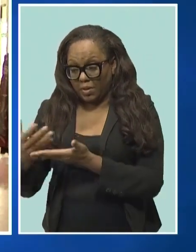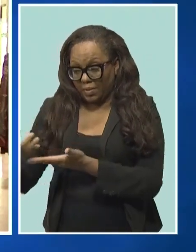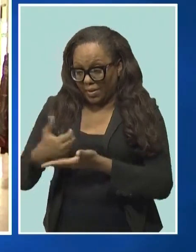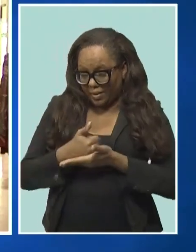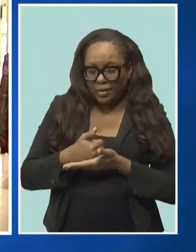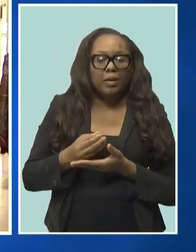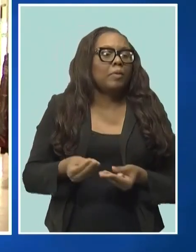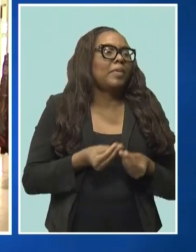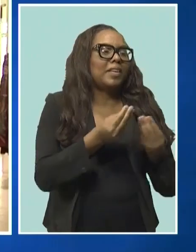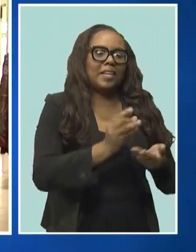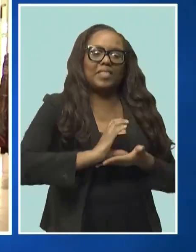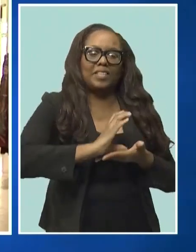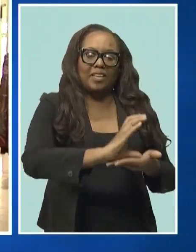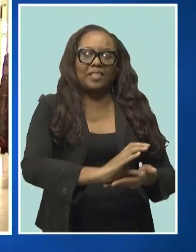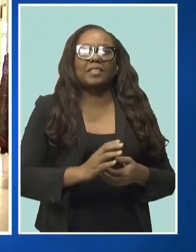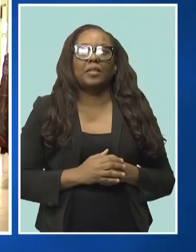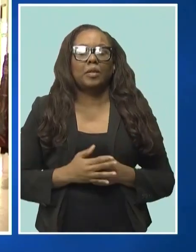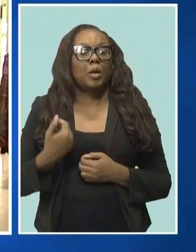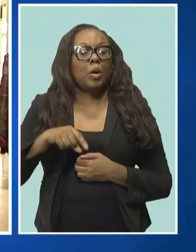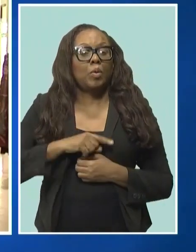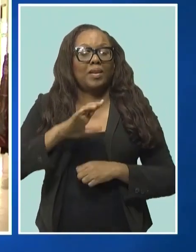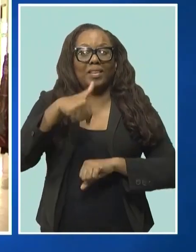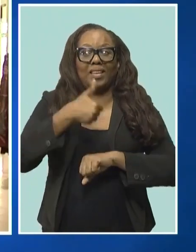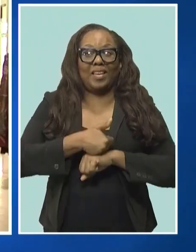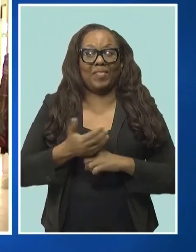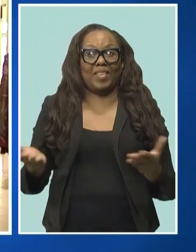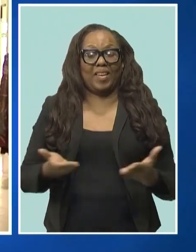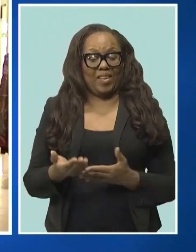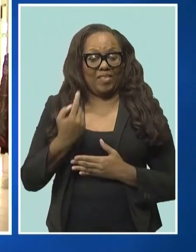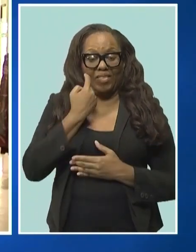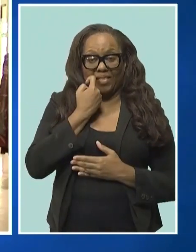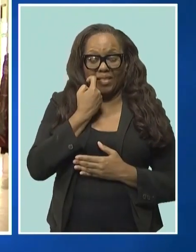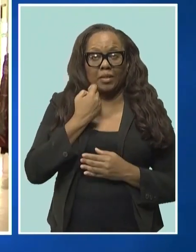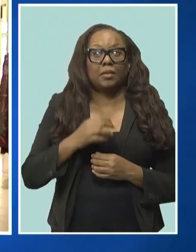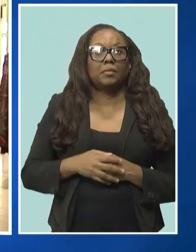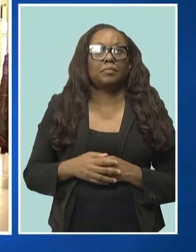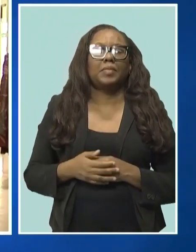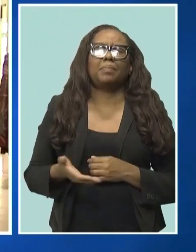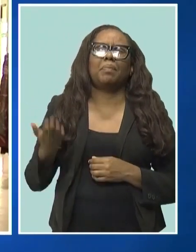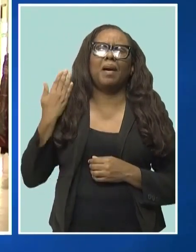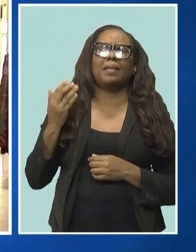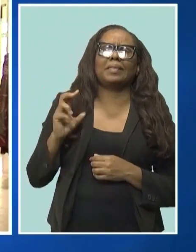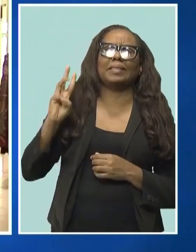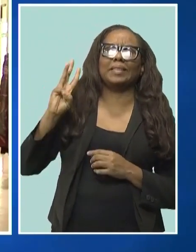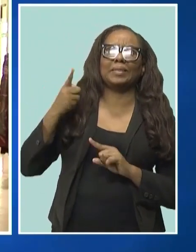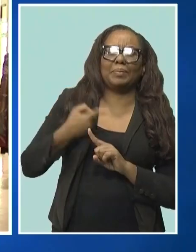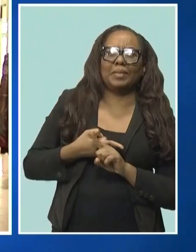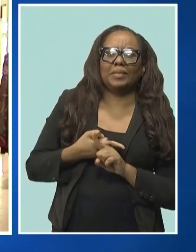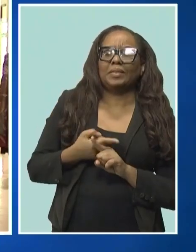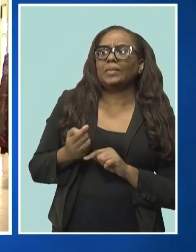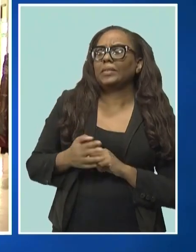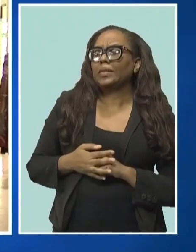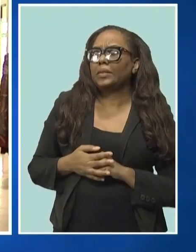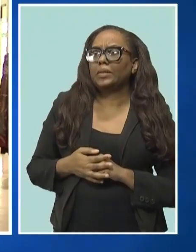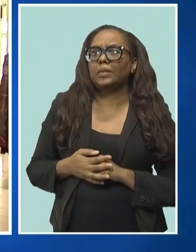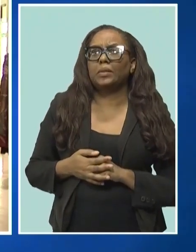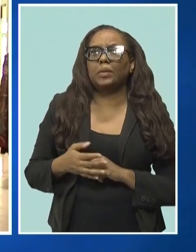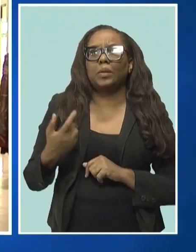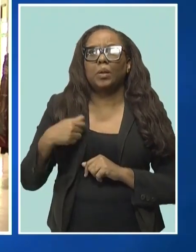just expanded into this new location. We donated in the last 6 months, we just had a disbursement today